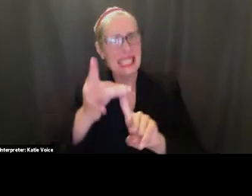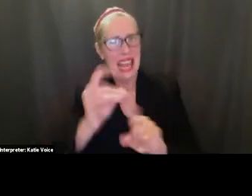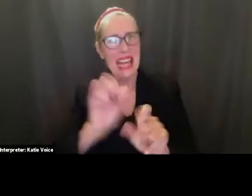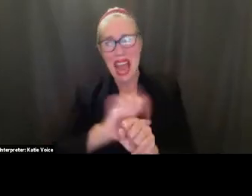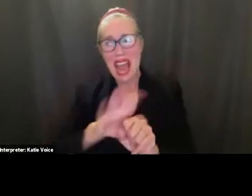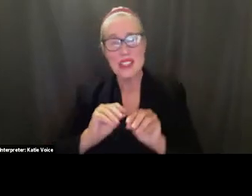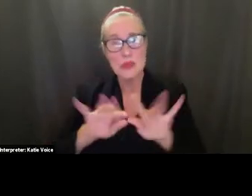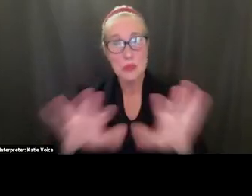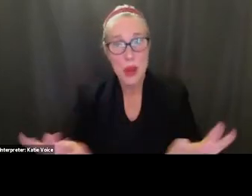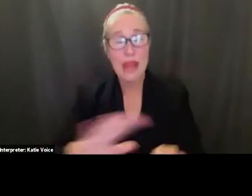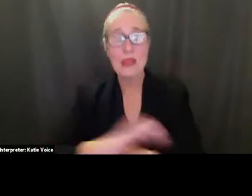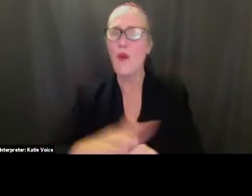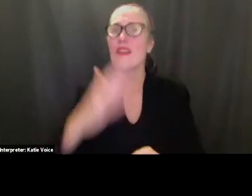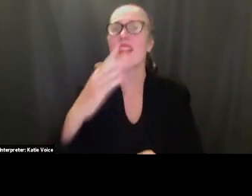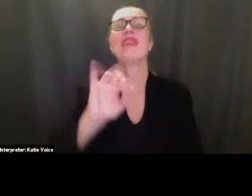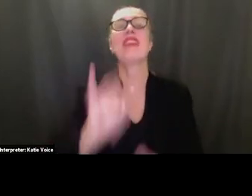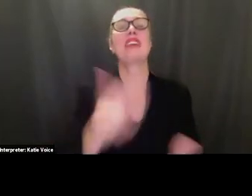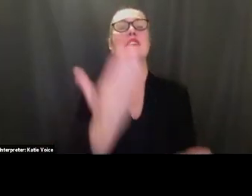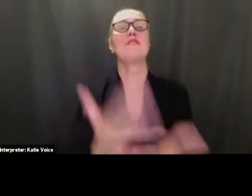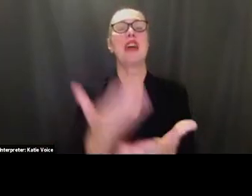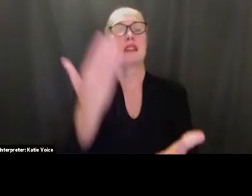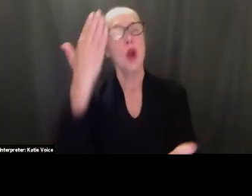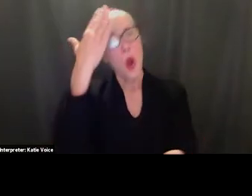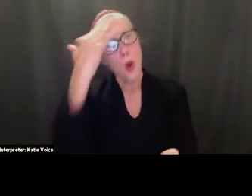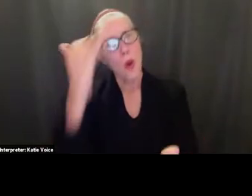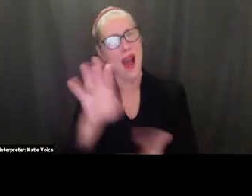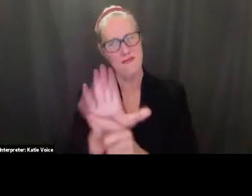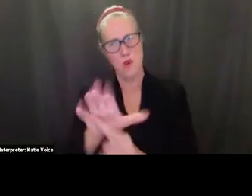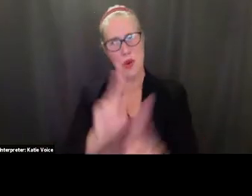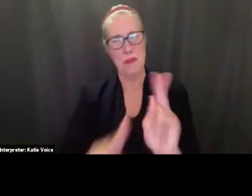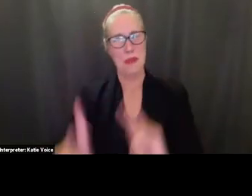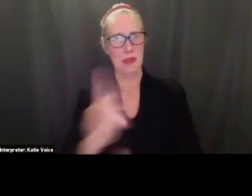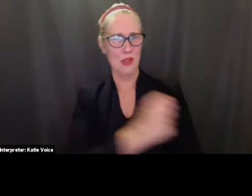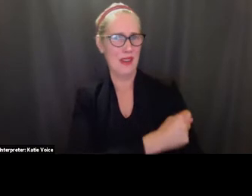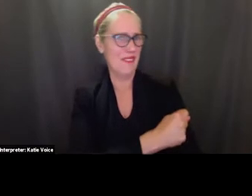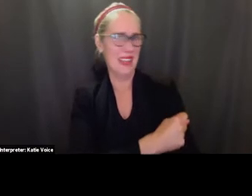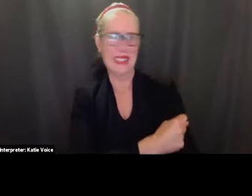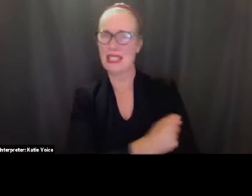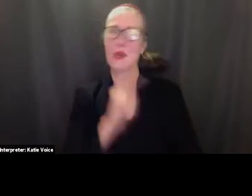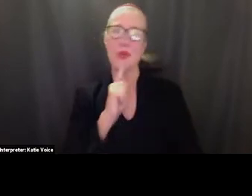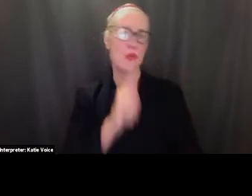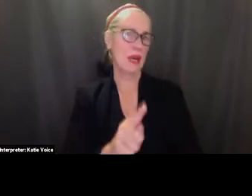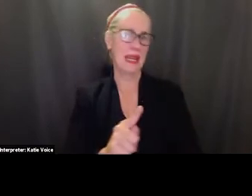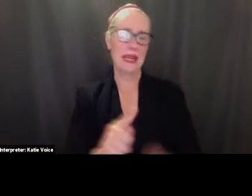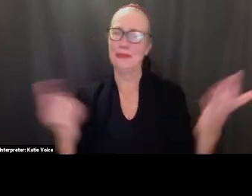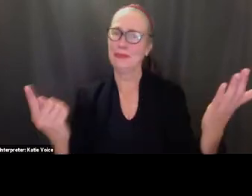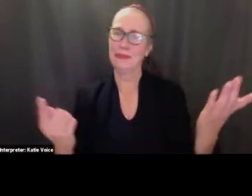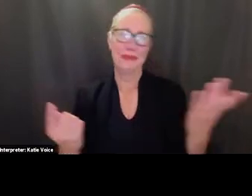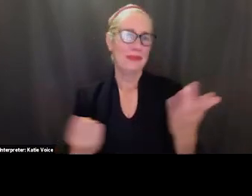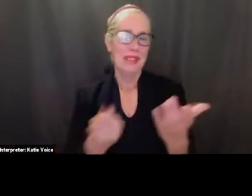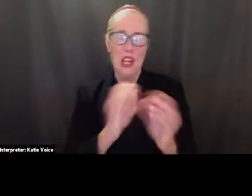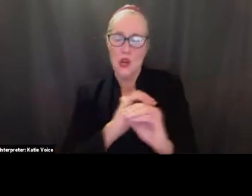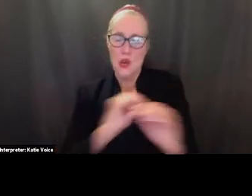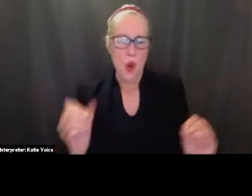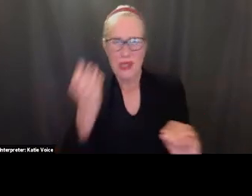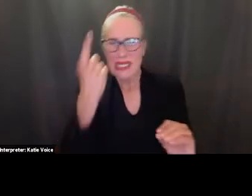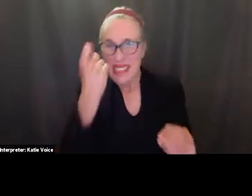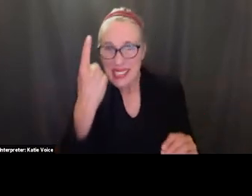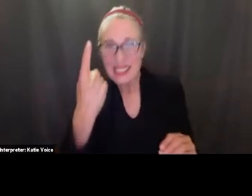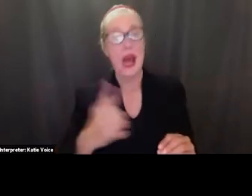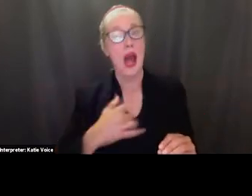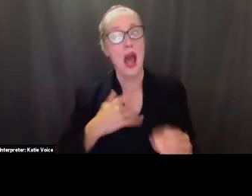we know this as a fact so why force people to get the vaccine makes no sense i actually feel safer around the